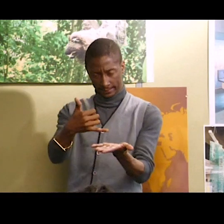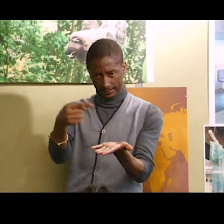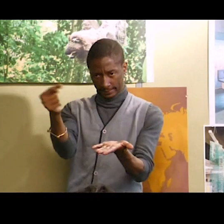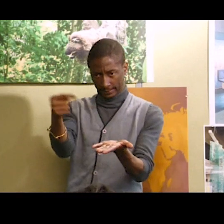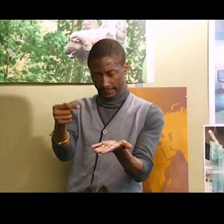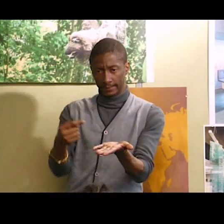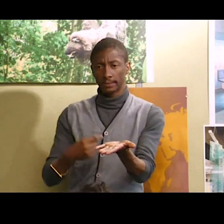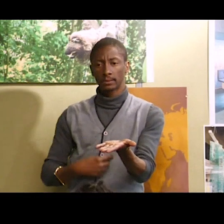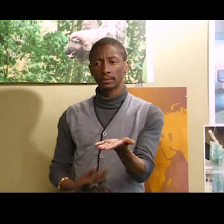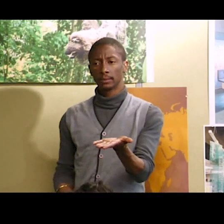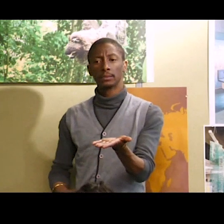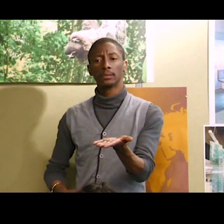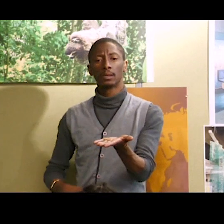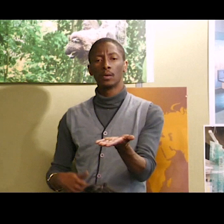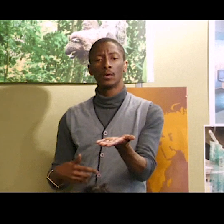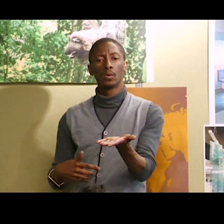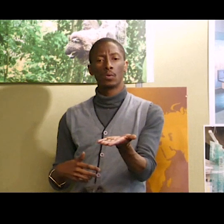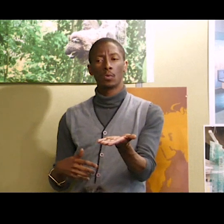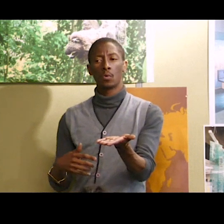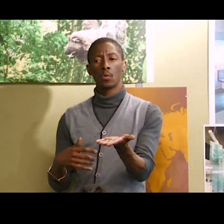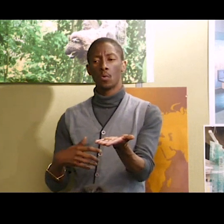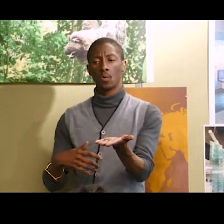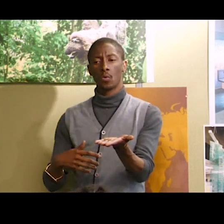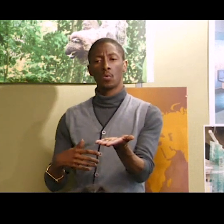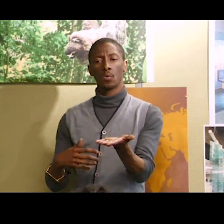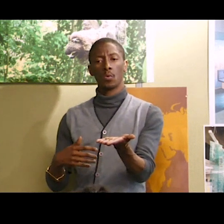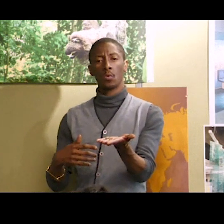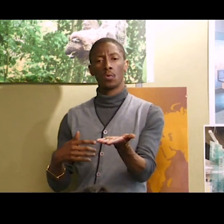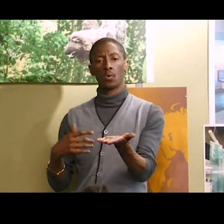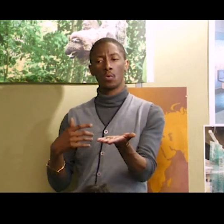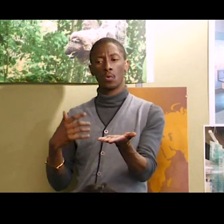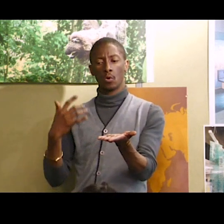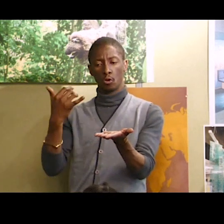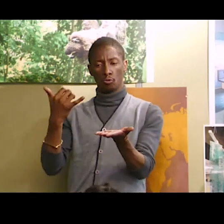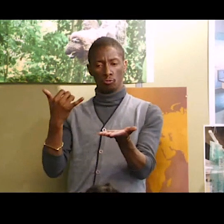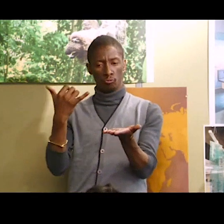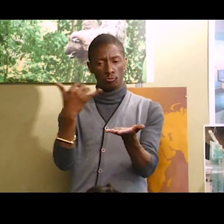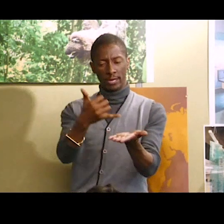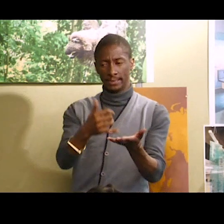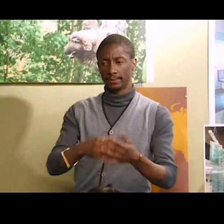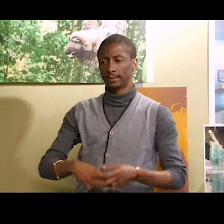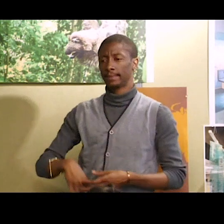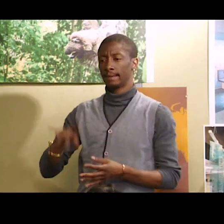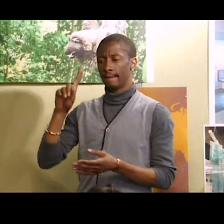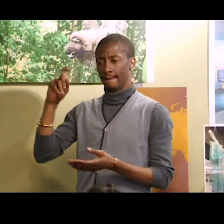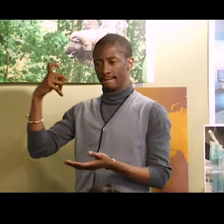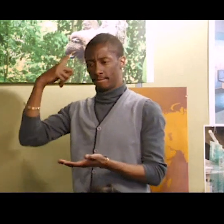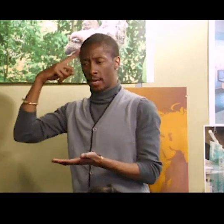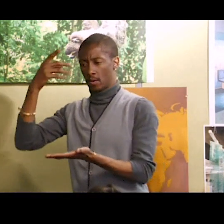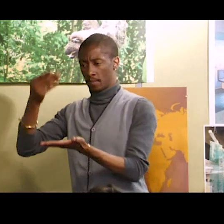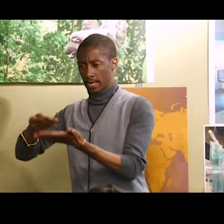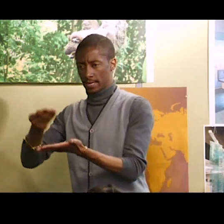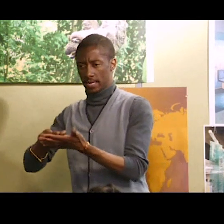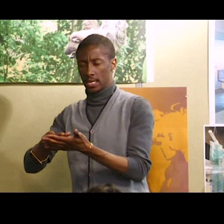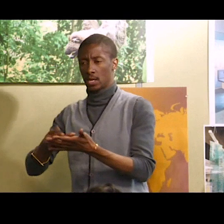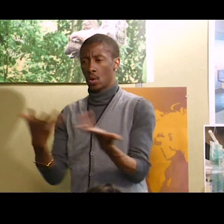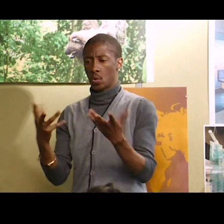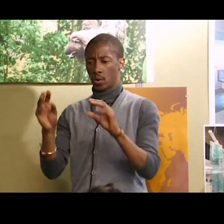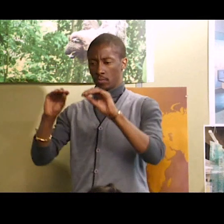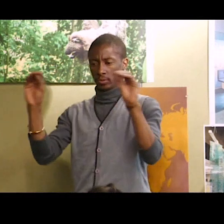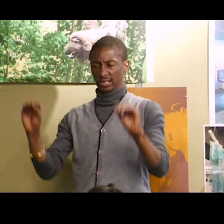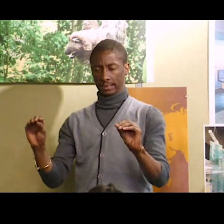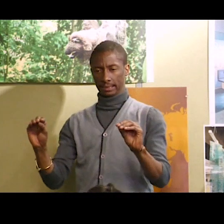what is the percentage of grants as opposed to federal funding? And can you